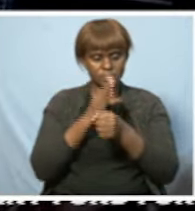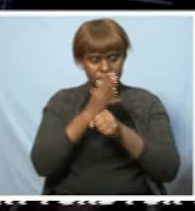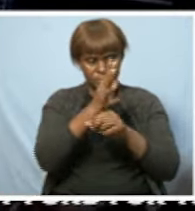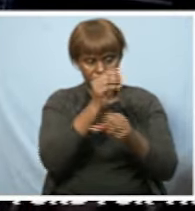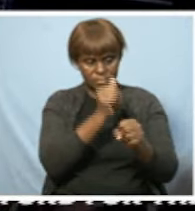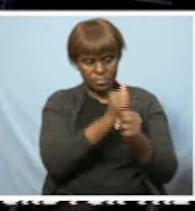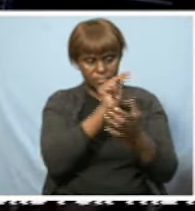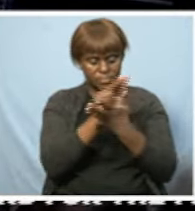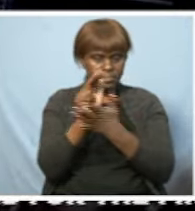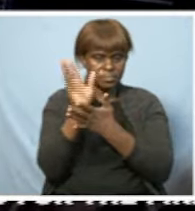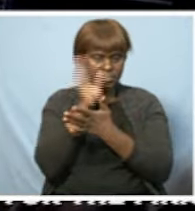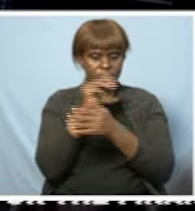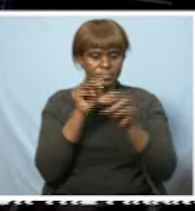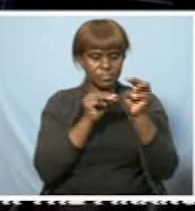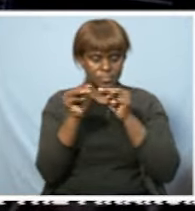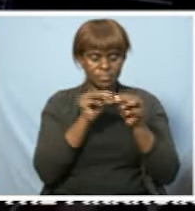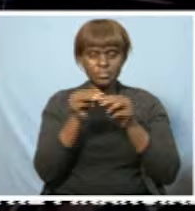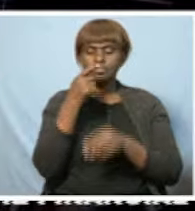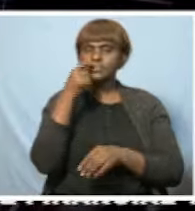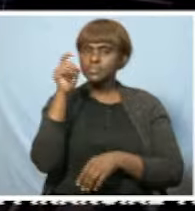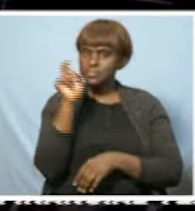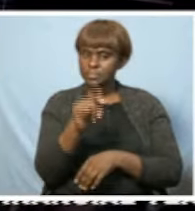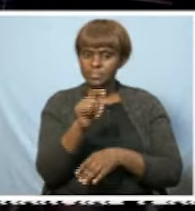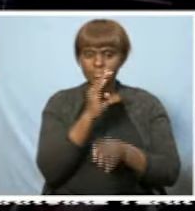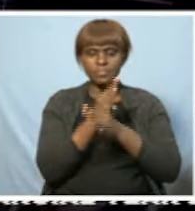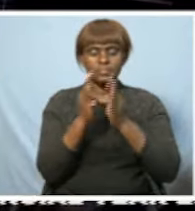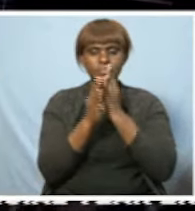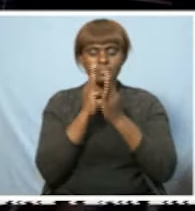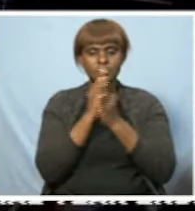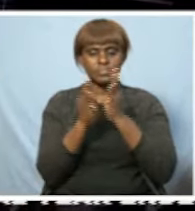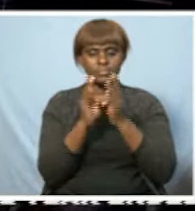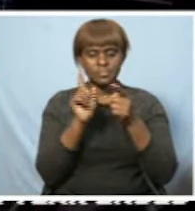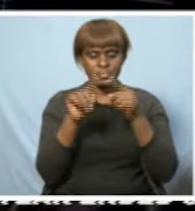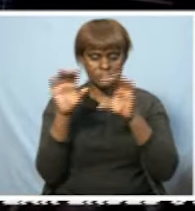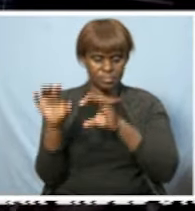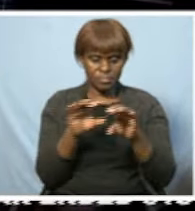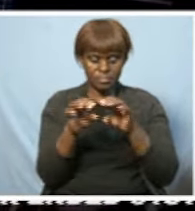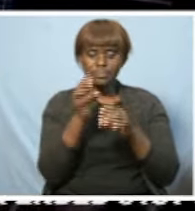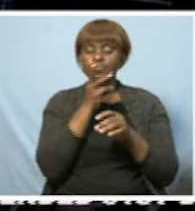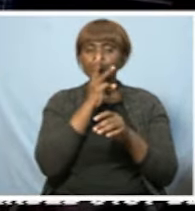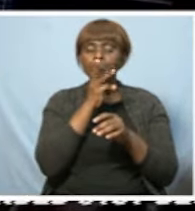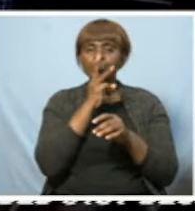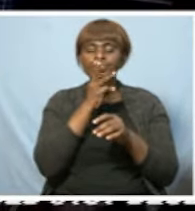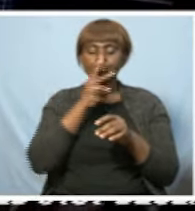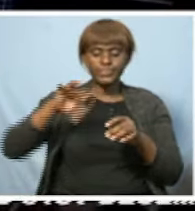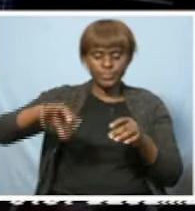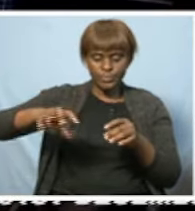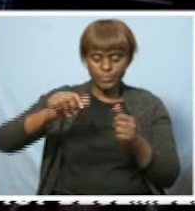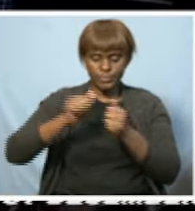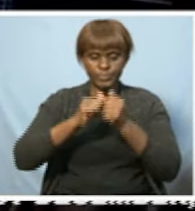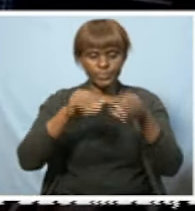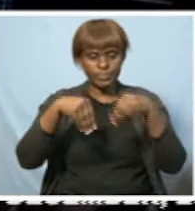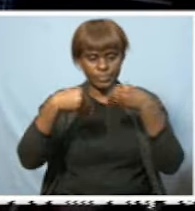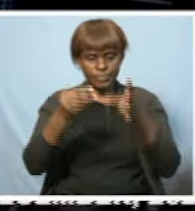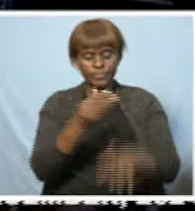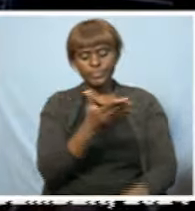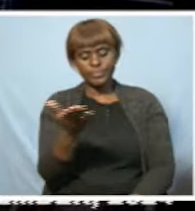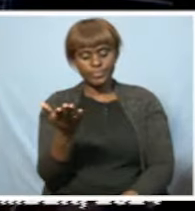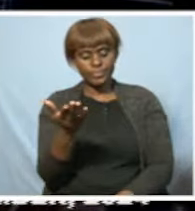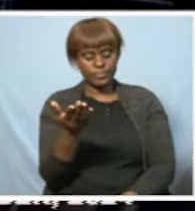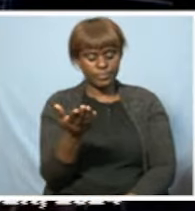approval, management instructed the contractor to do water reticulation and supply